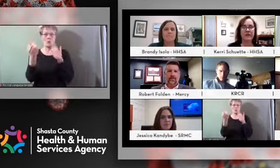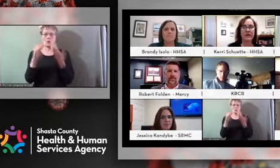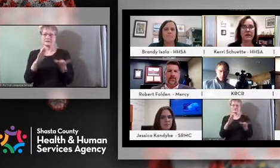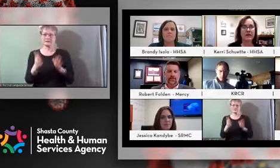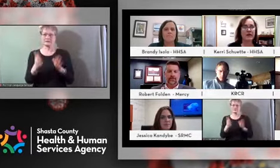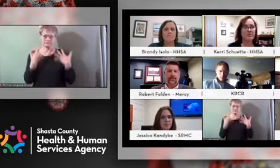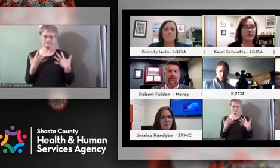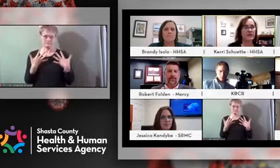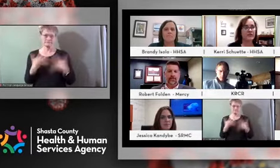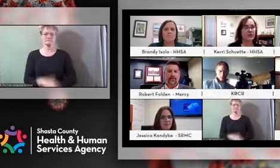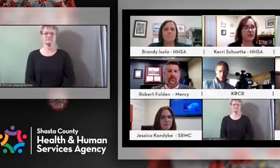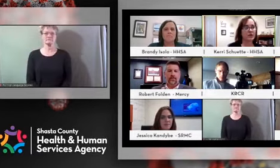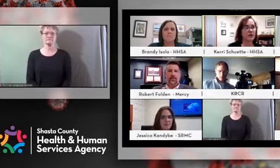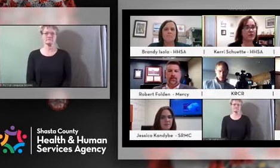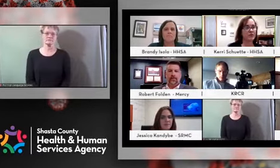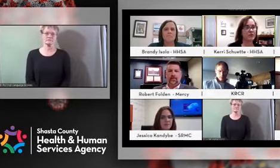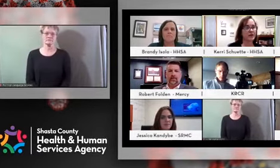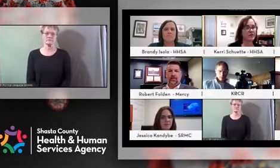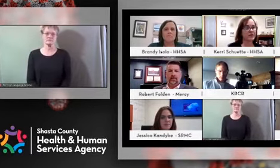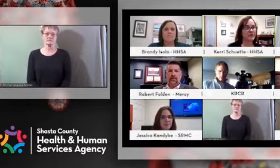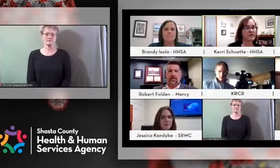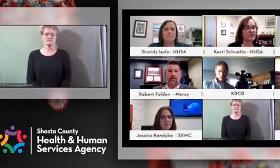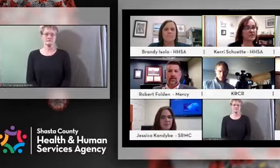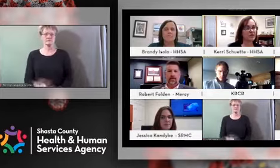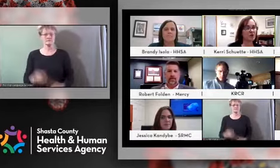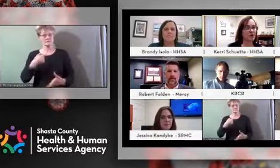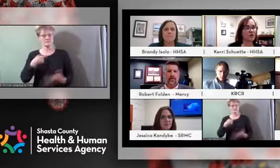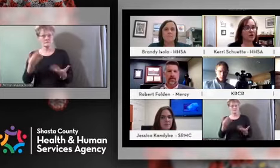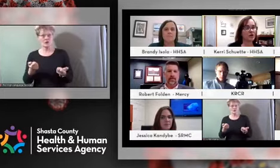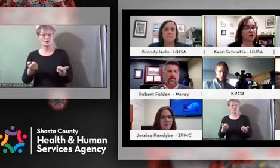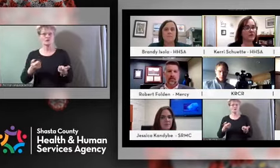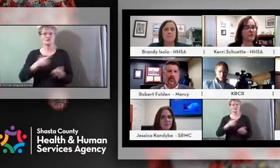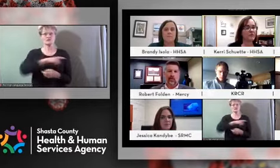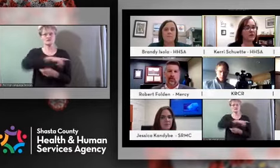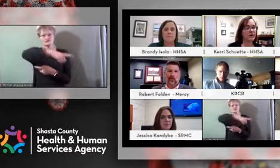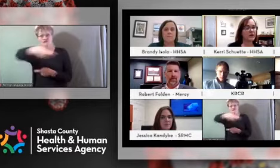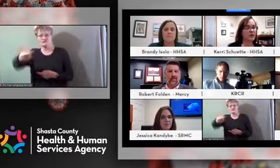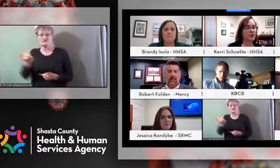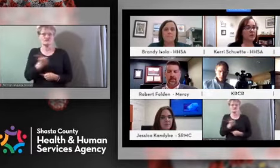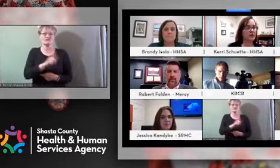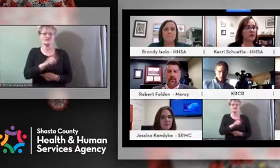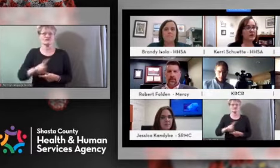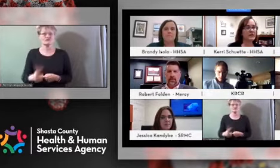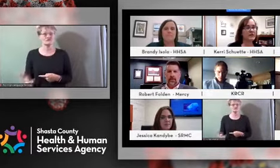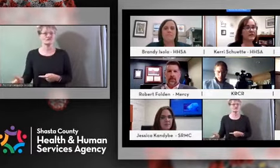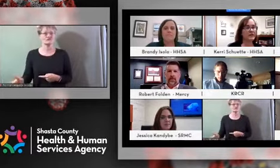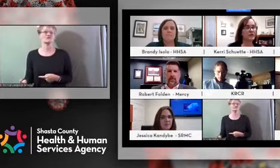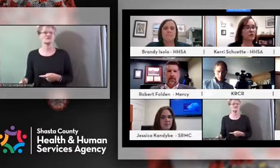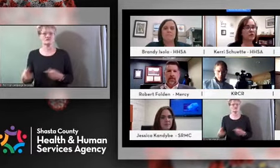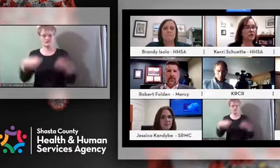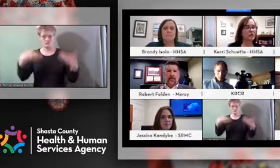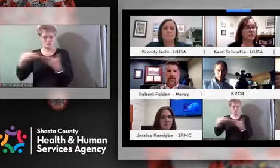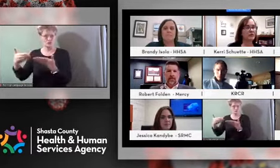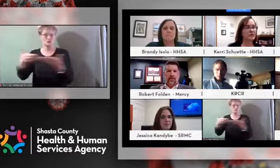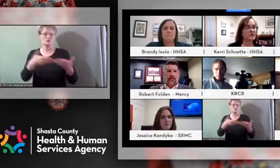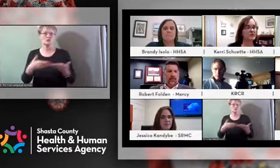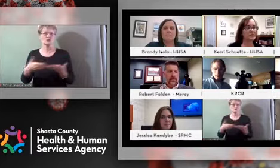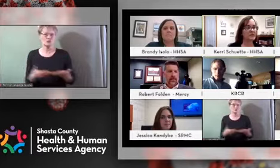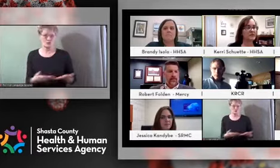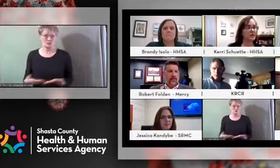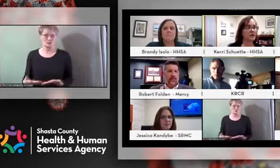unfortunately. I'd love to go around and do a round of introductions from all of our partners, and then we'll open it